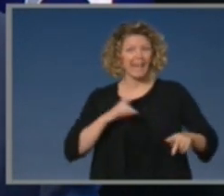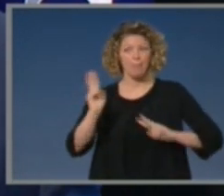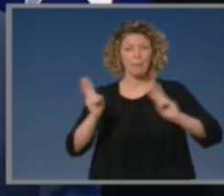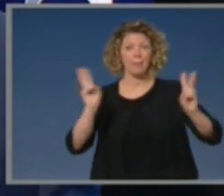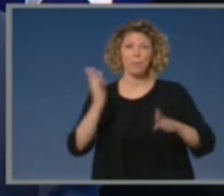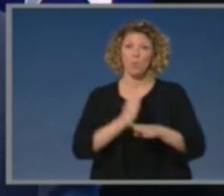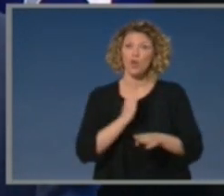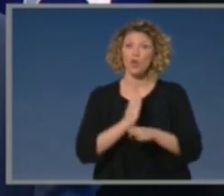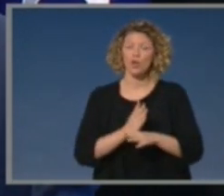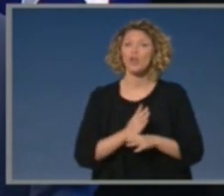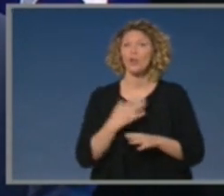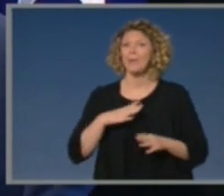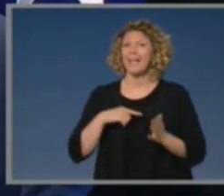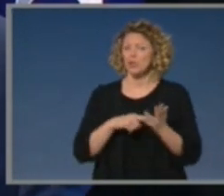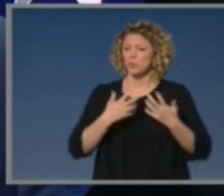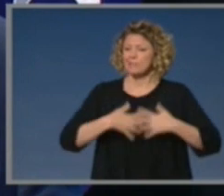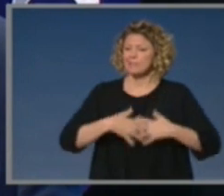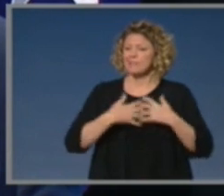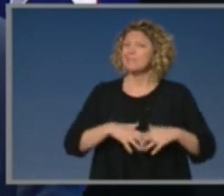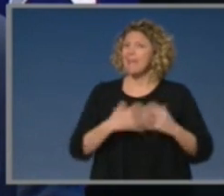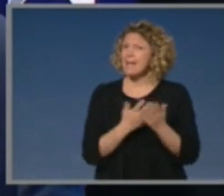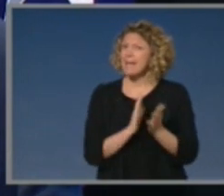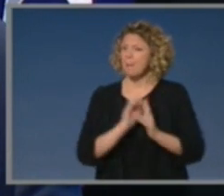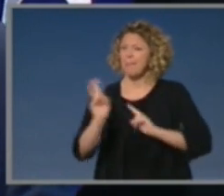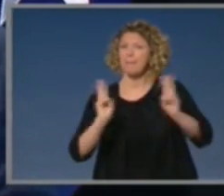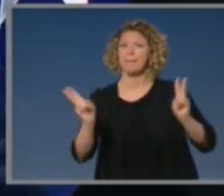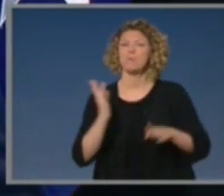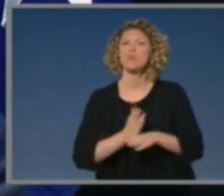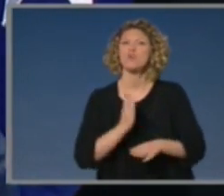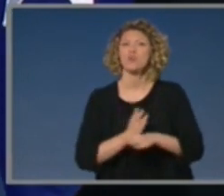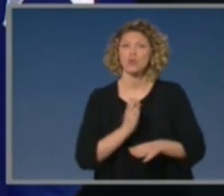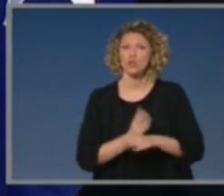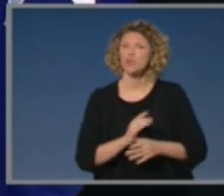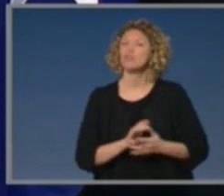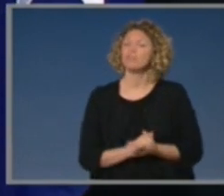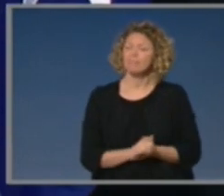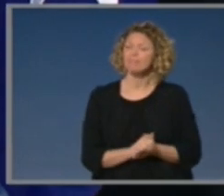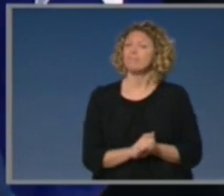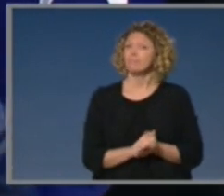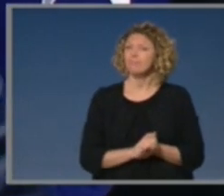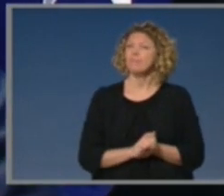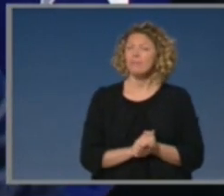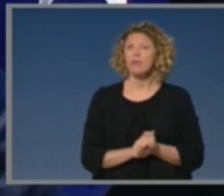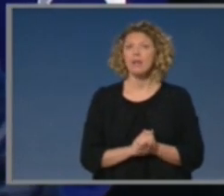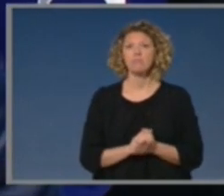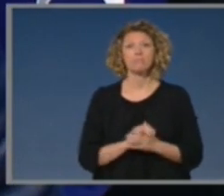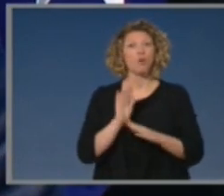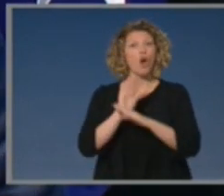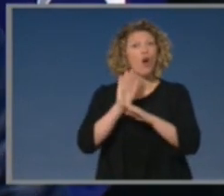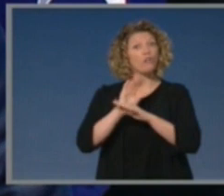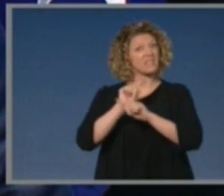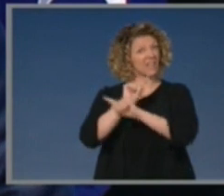to address. We have had, particularly when you look at it at an international level,